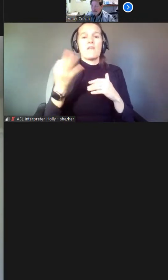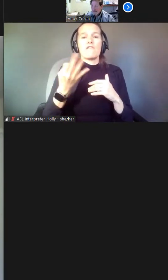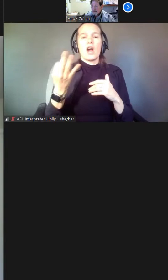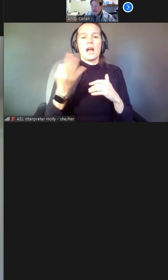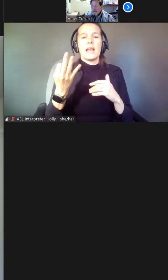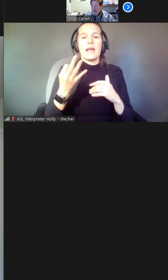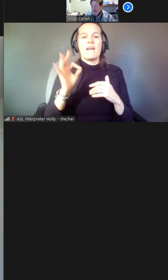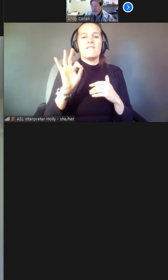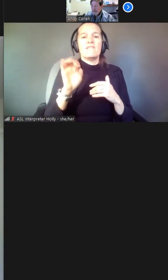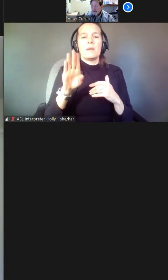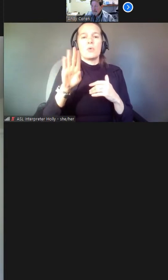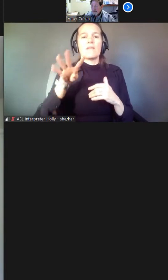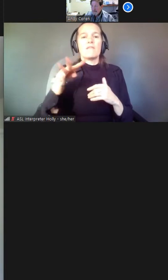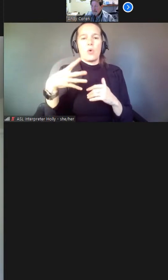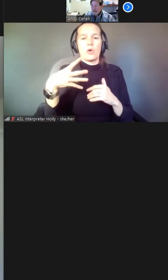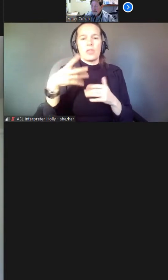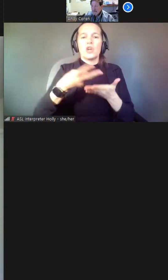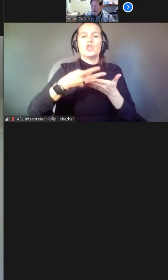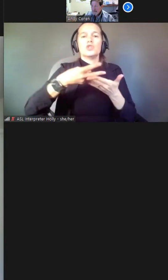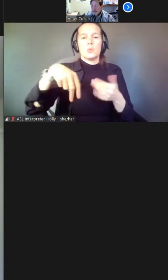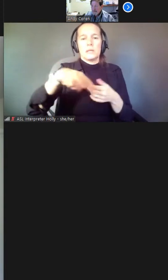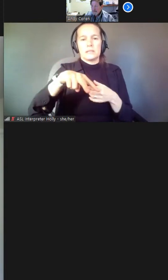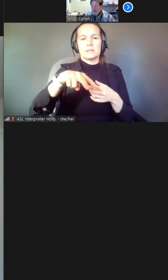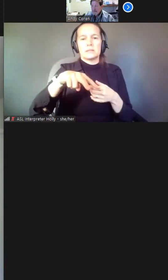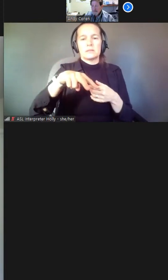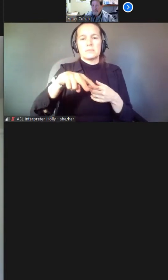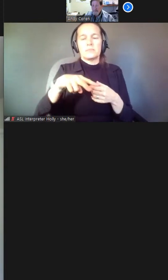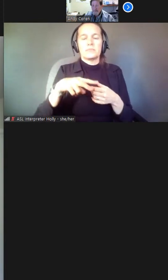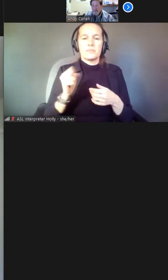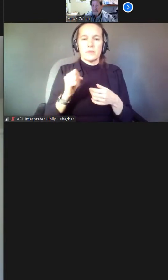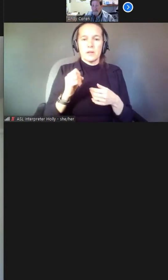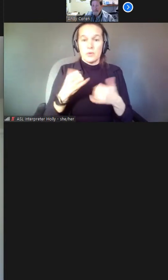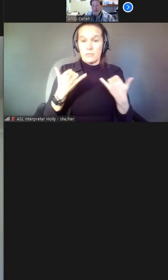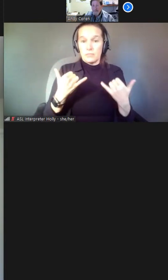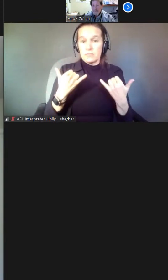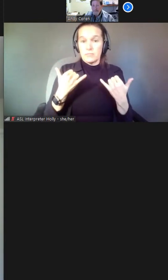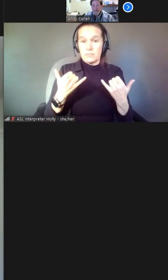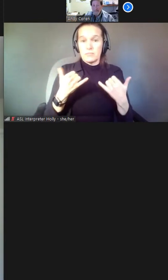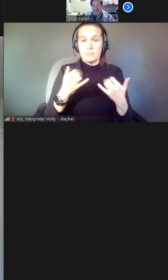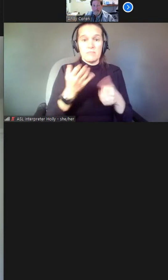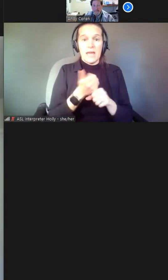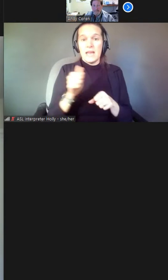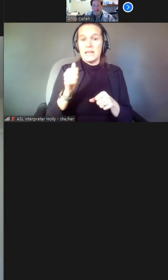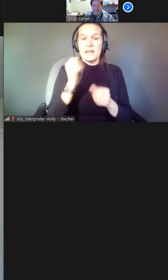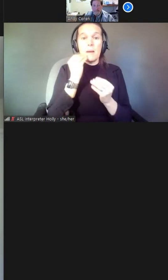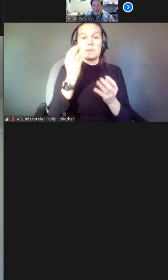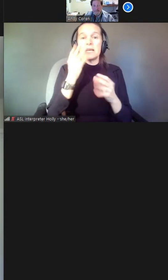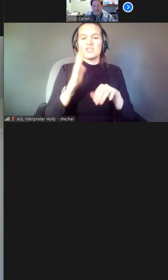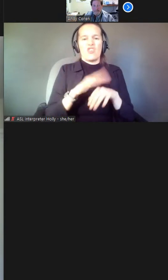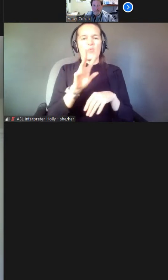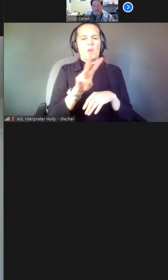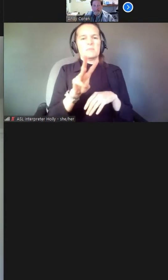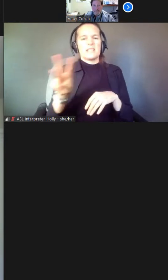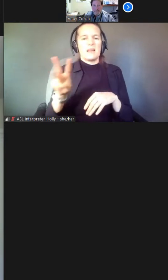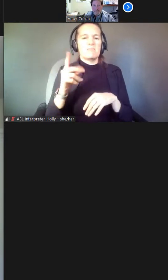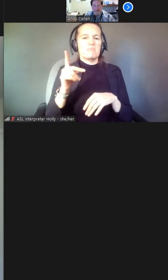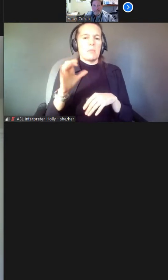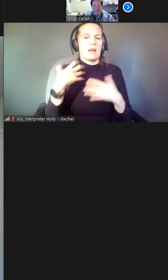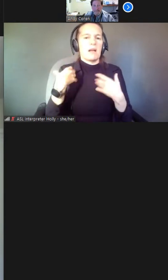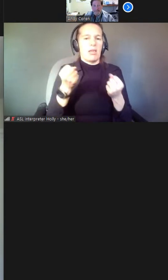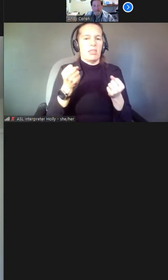Friday, February 4th. That's 2 more weeks. In the meantime, you can get any updates on Mendocino County's public health